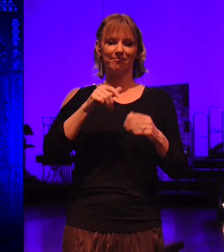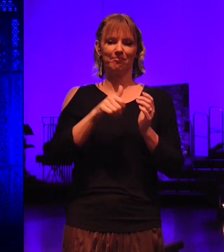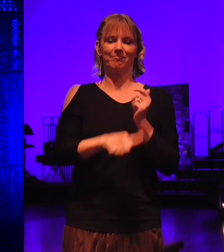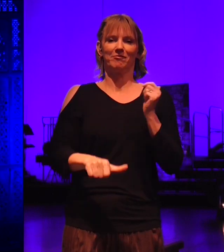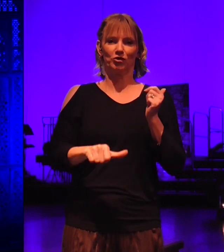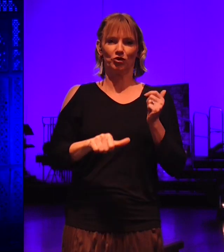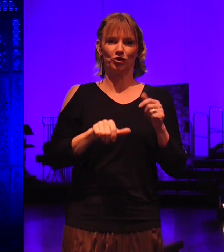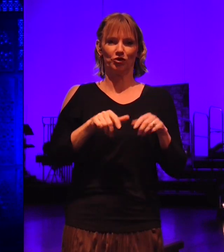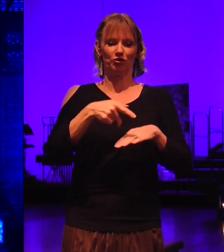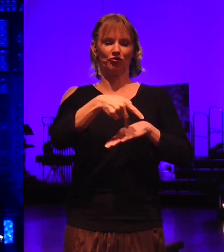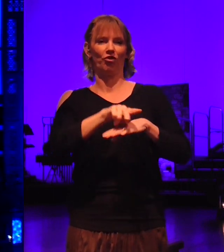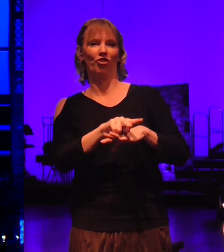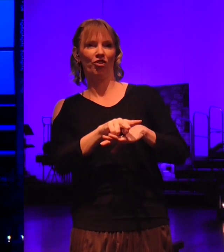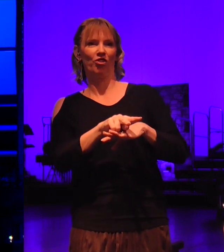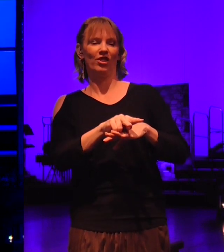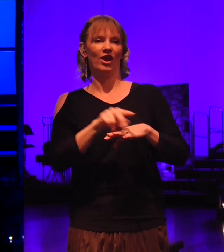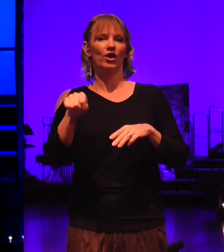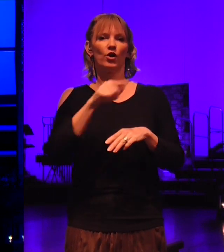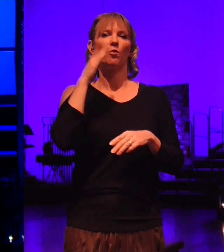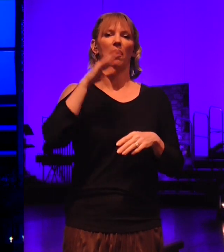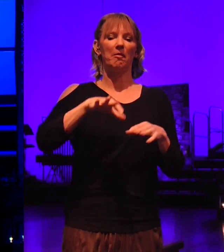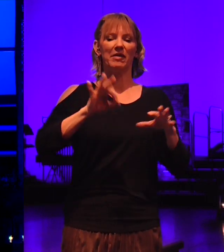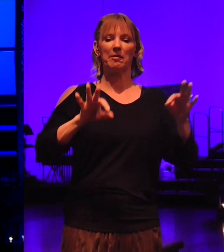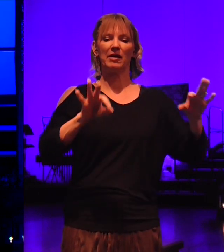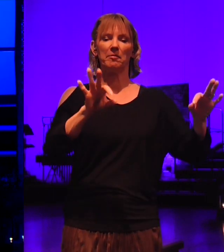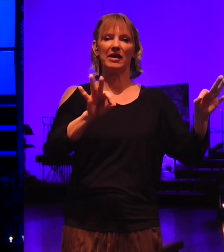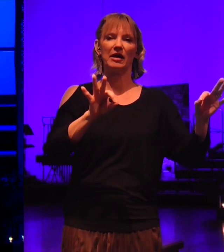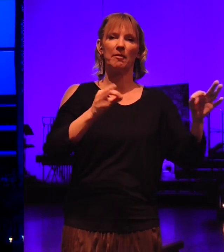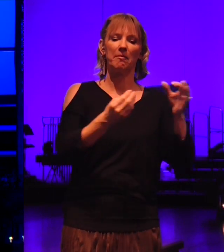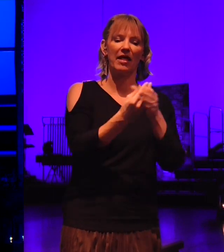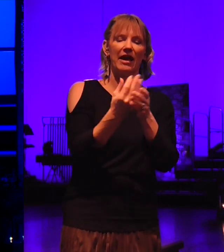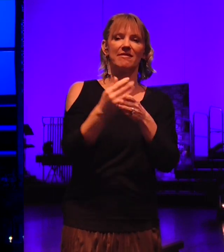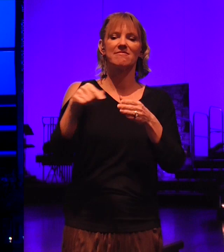You're going to be picking plants that need more time to